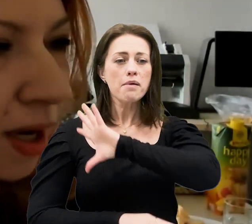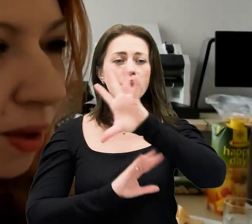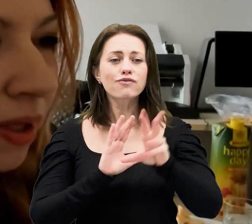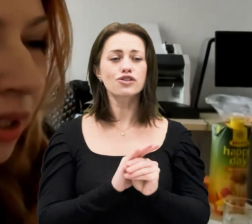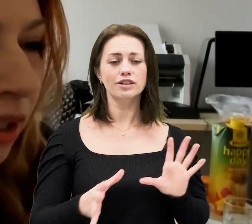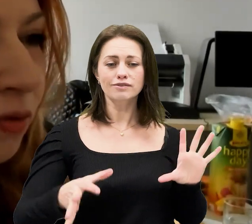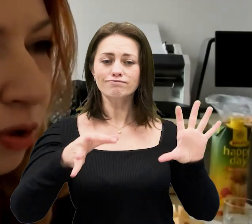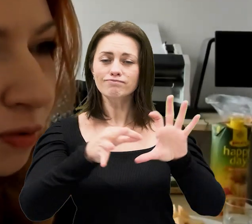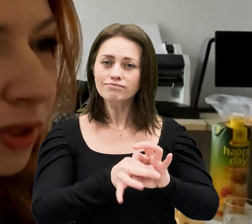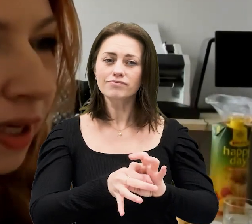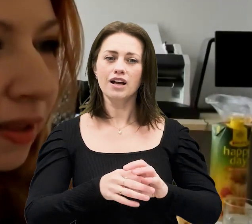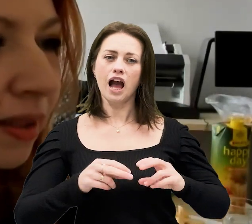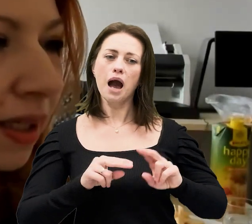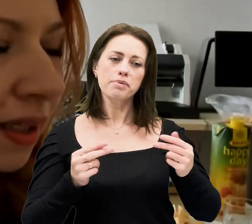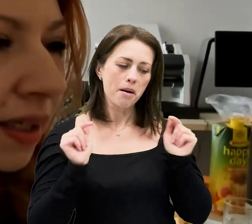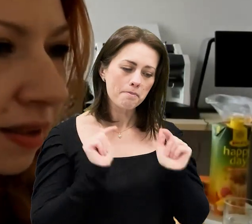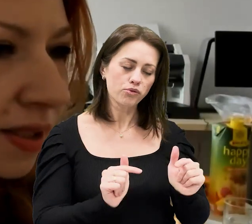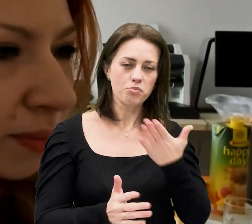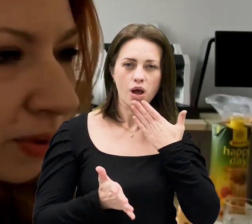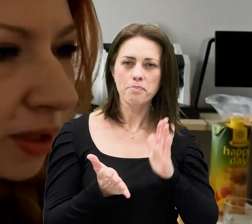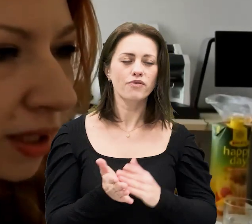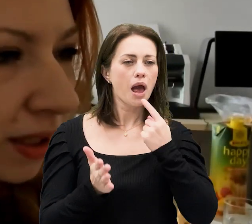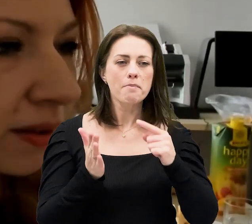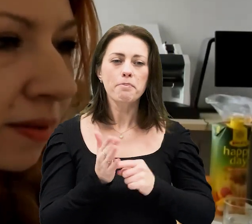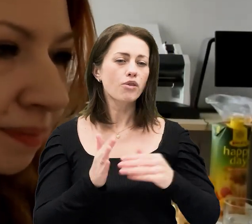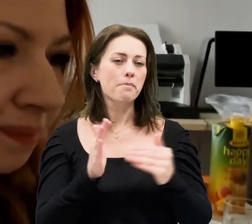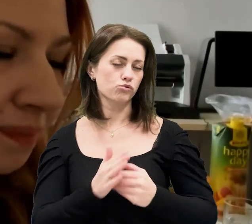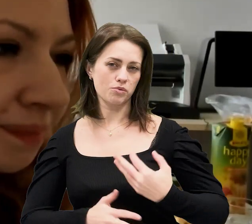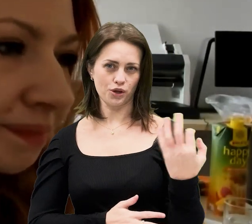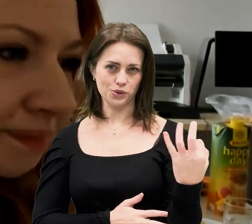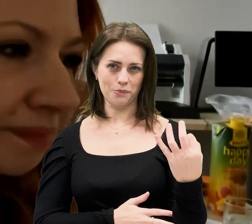be somehow involved and they get the support they need.